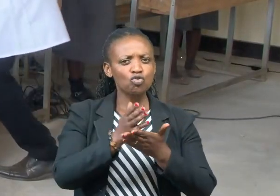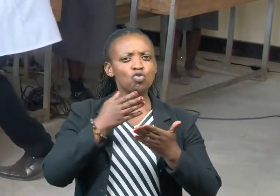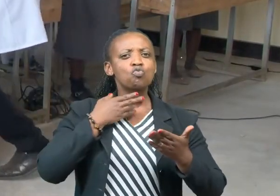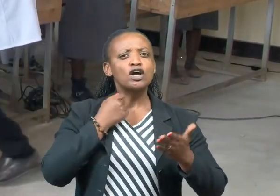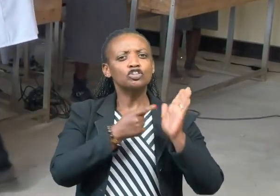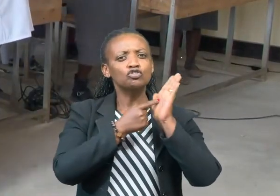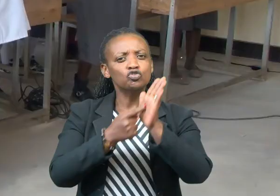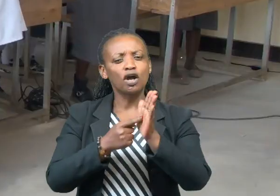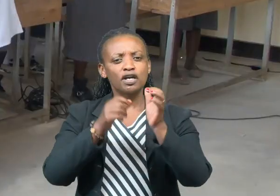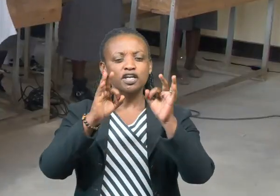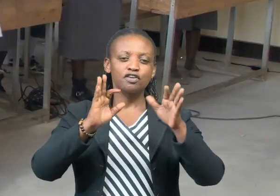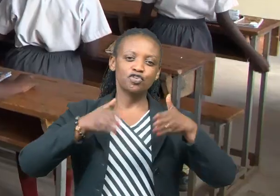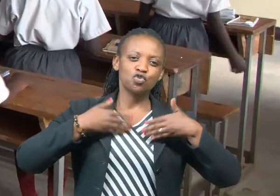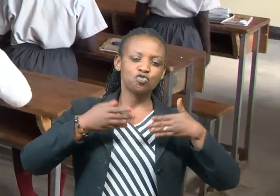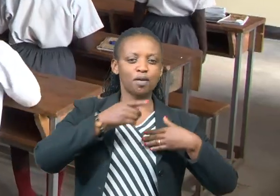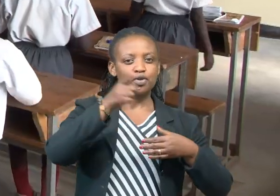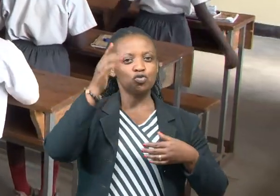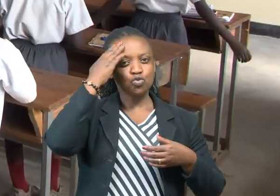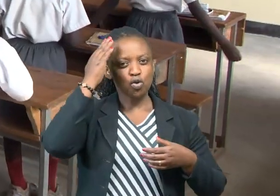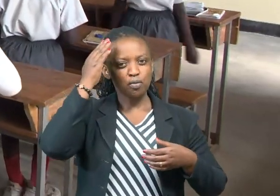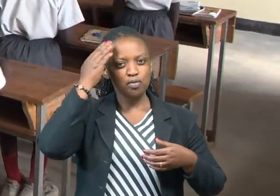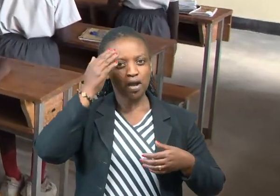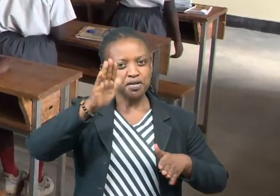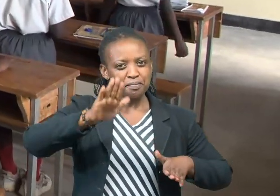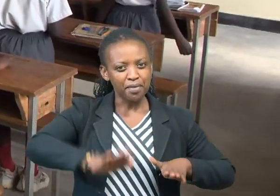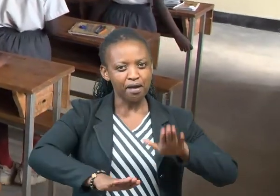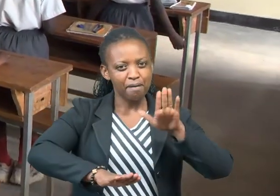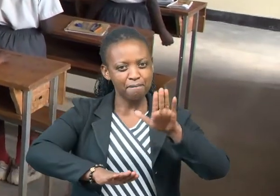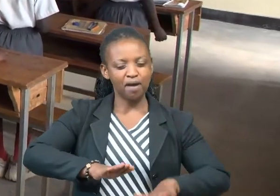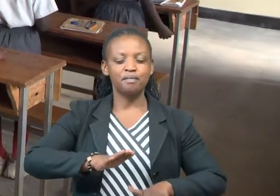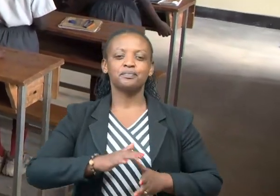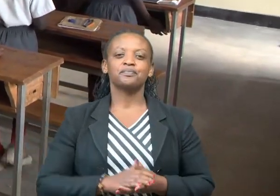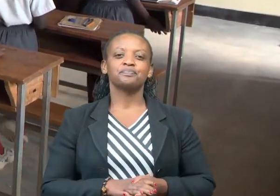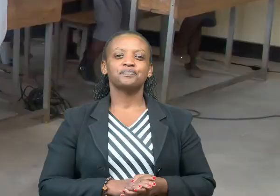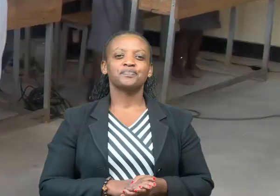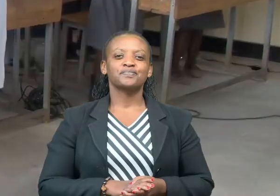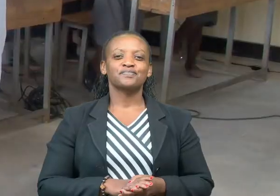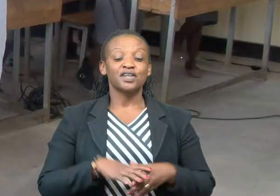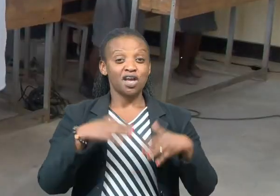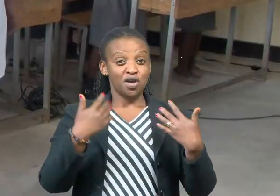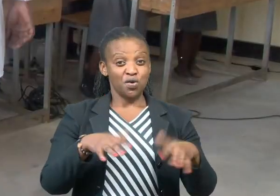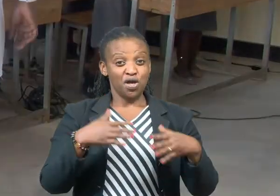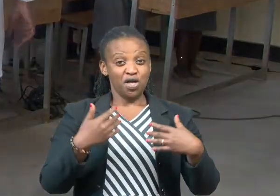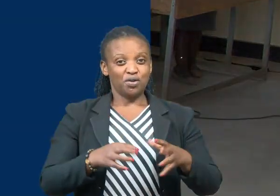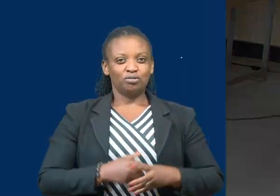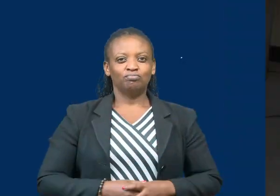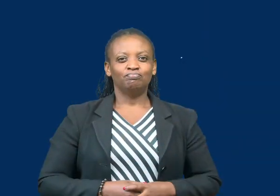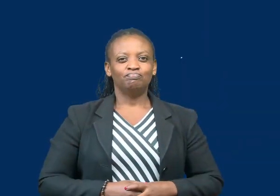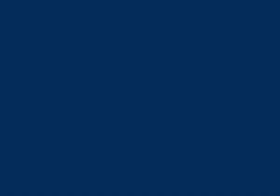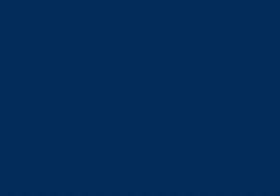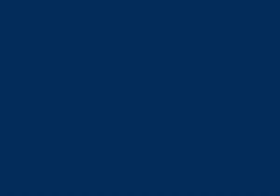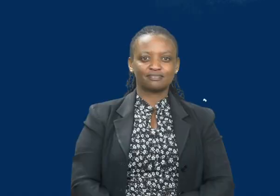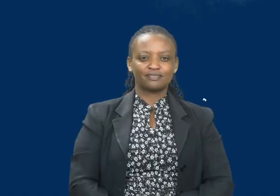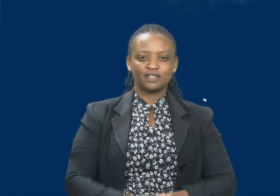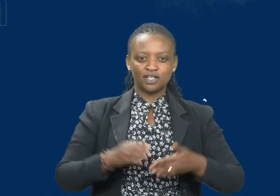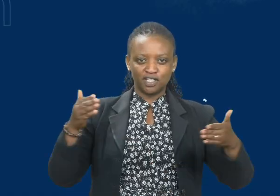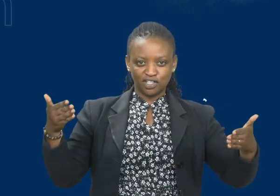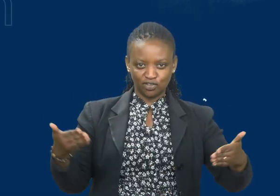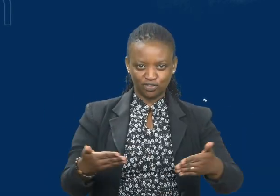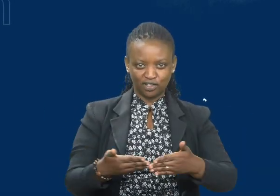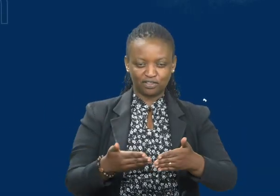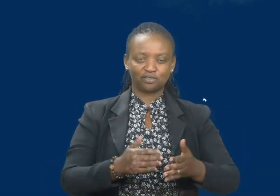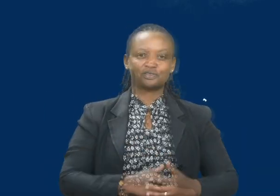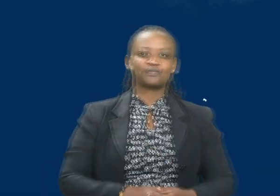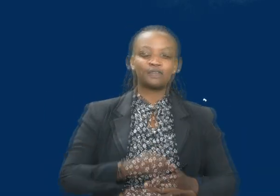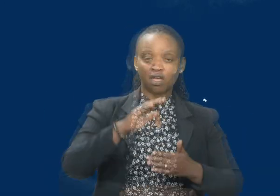you really want to show it. If you're happy and you know, stamp your feet. Wow.